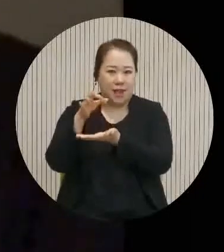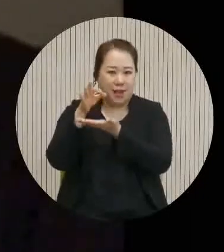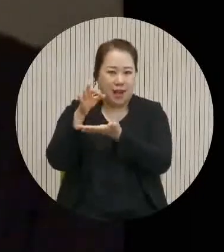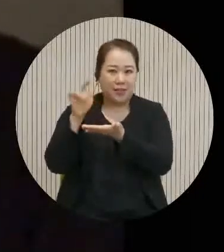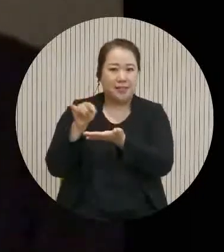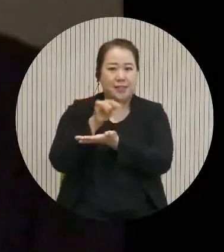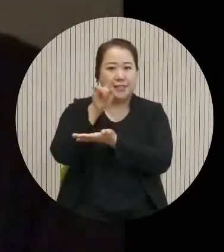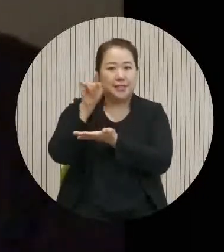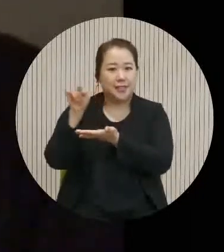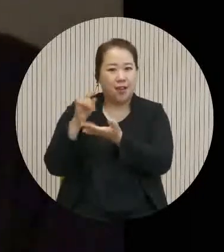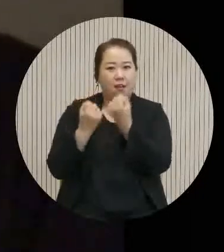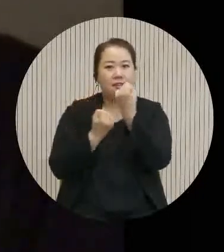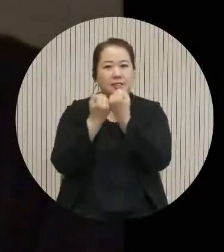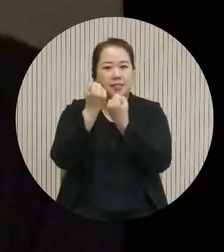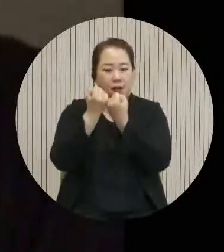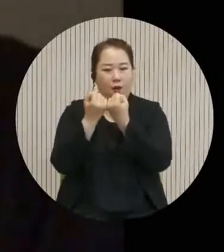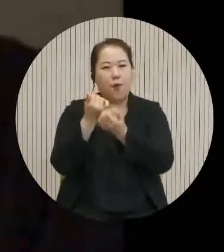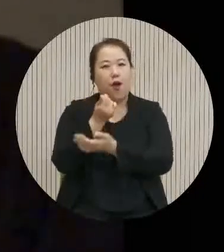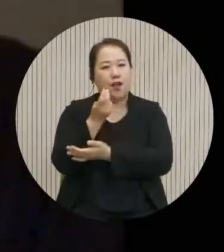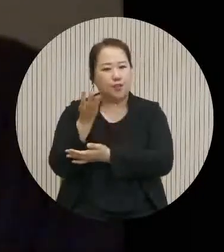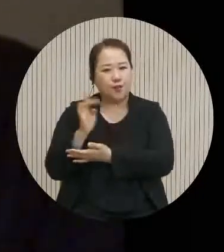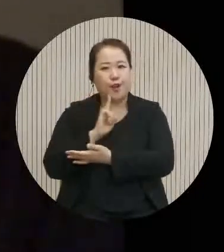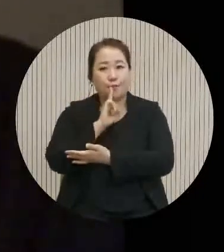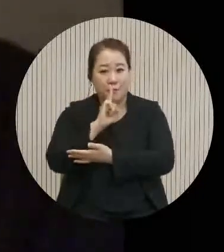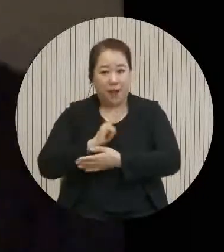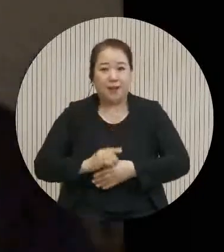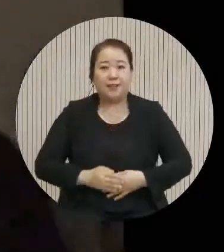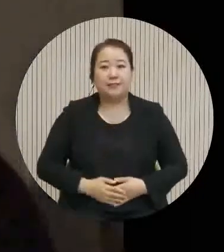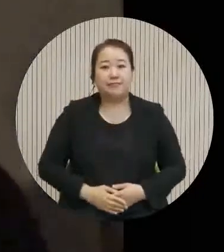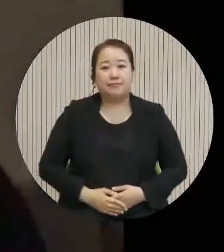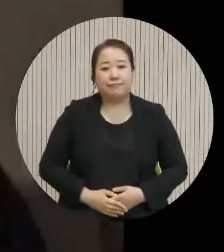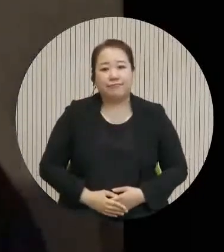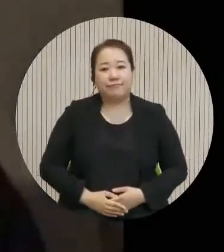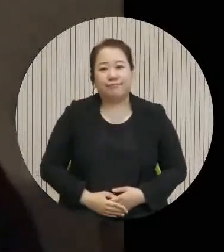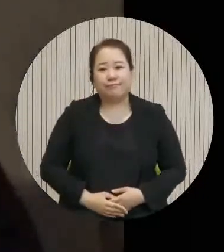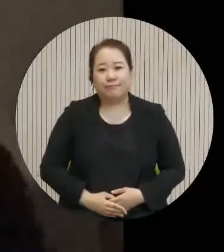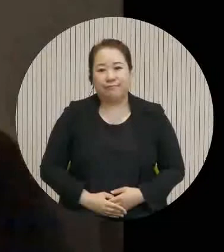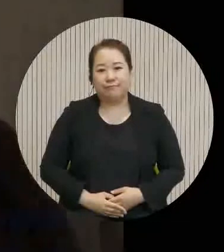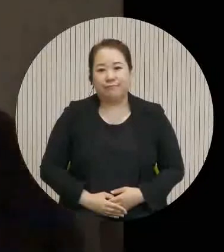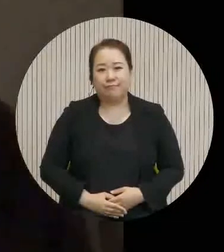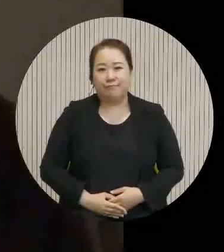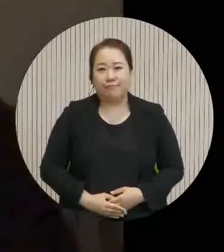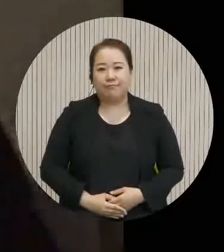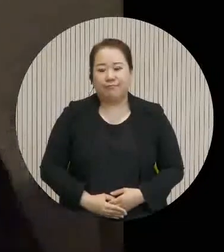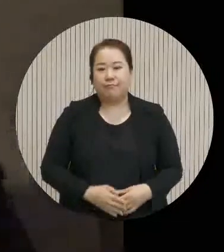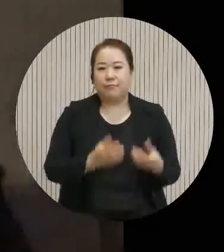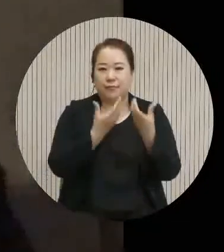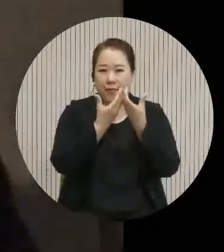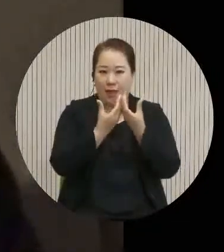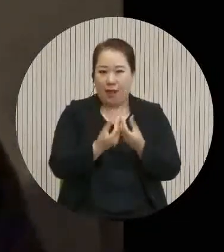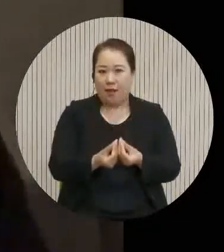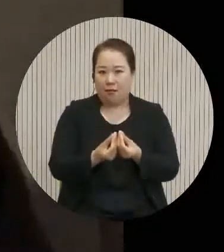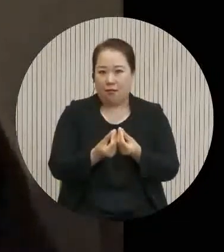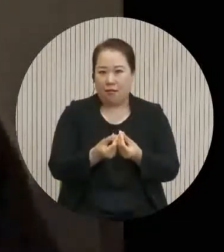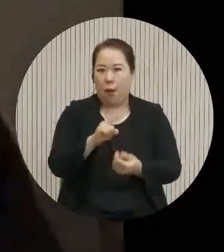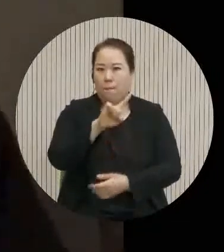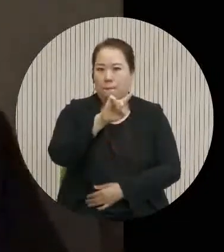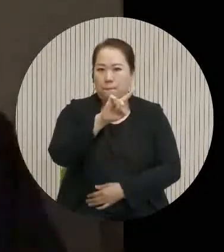number of things it will explain. Now, if you get 10,000